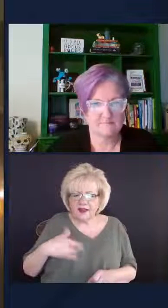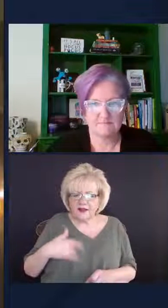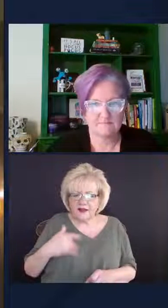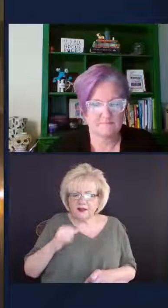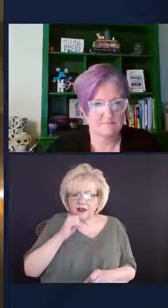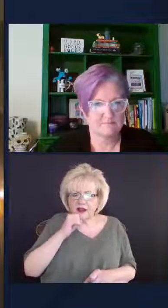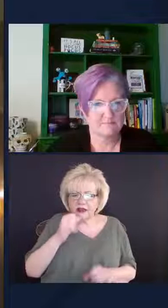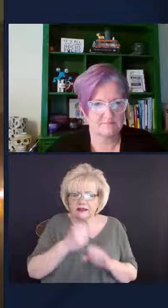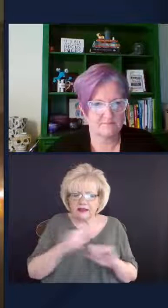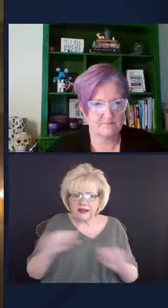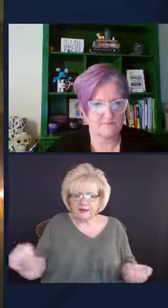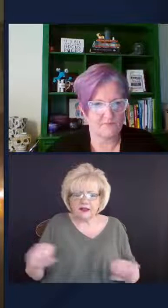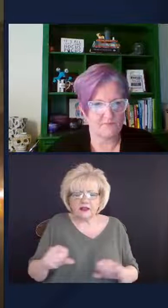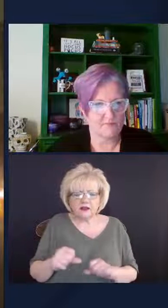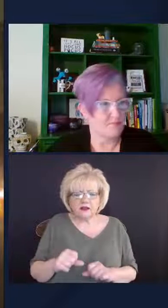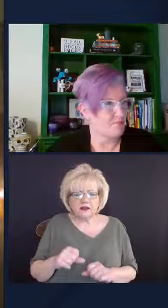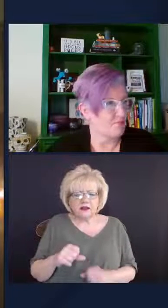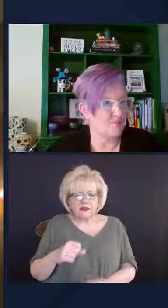sorry.